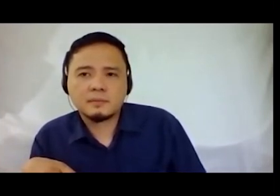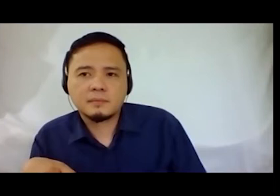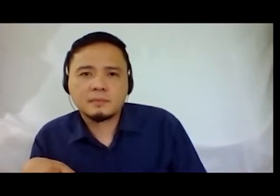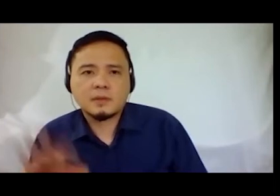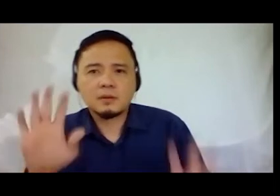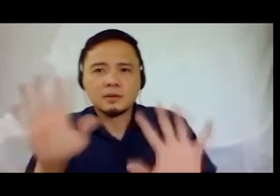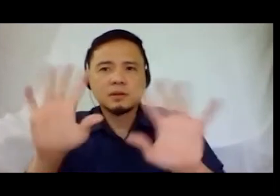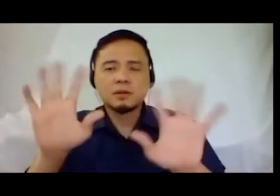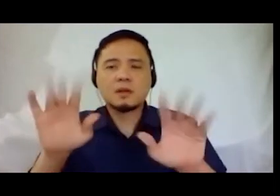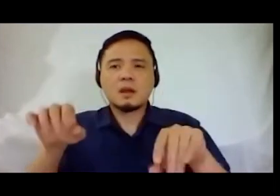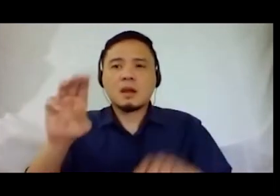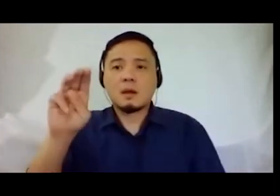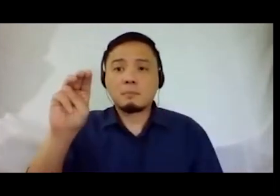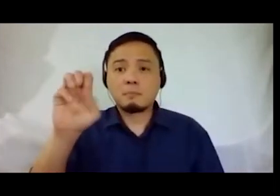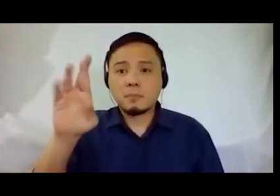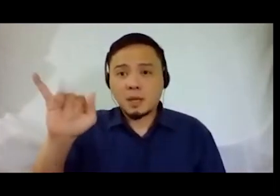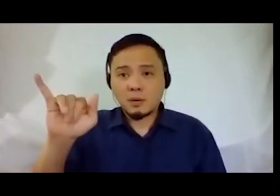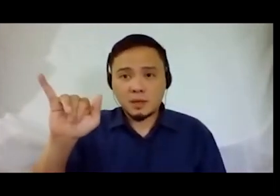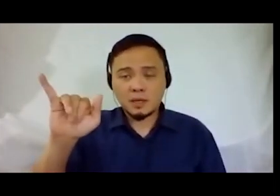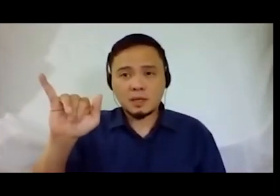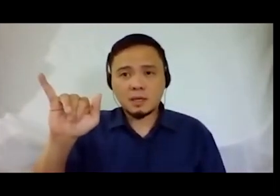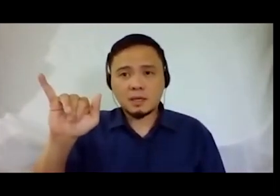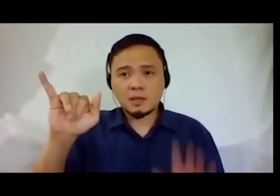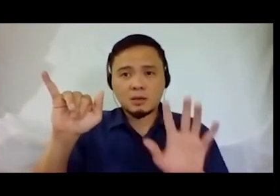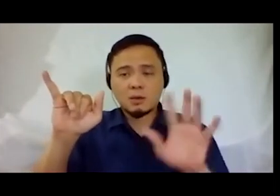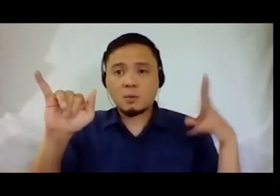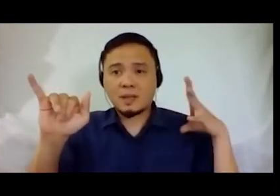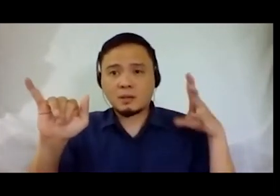No, don't put married there because it's a verb.